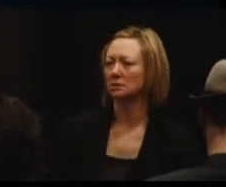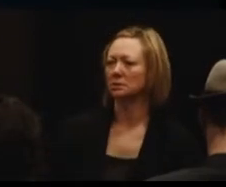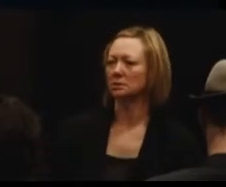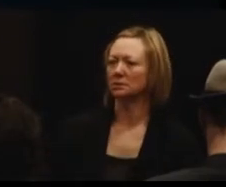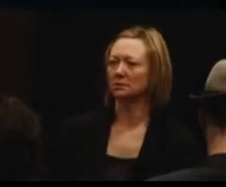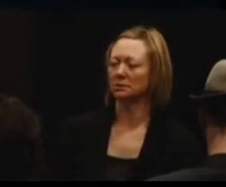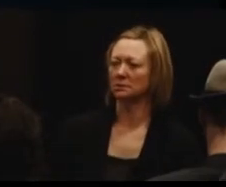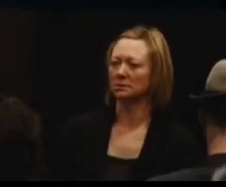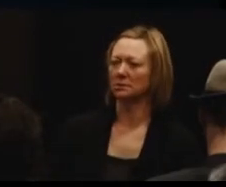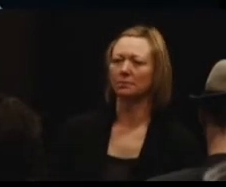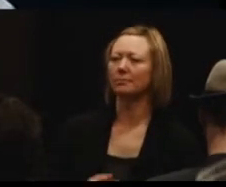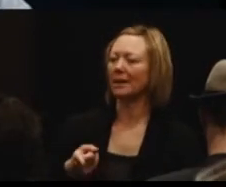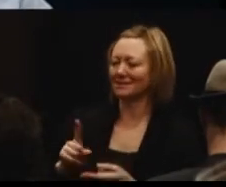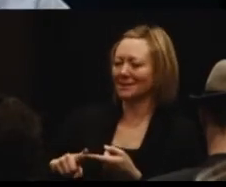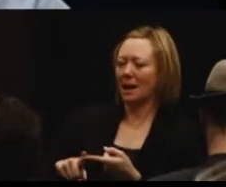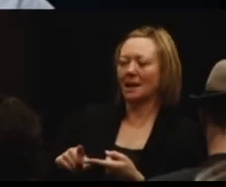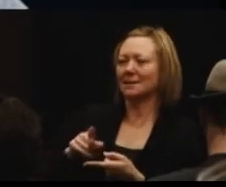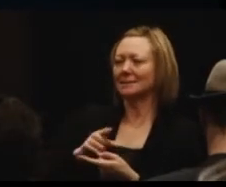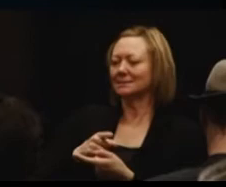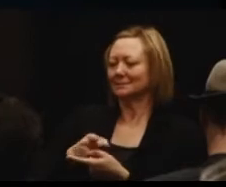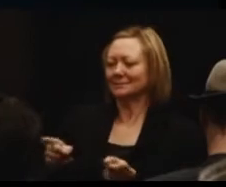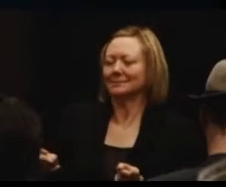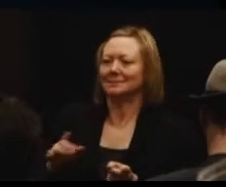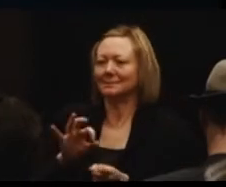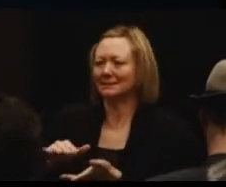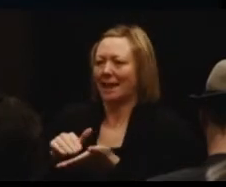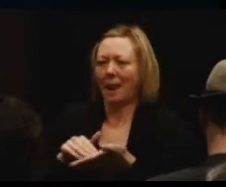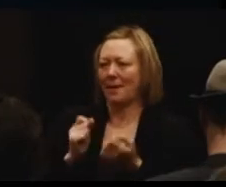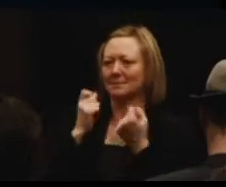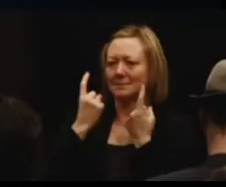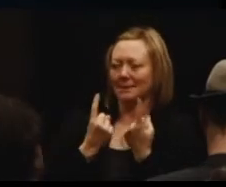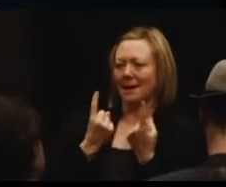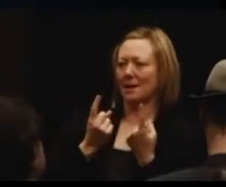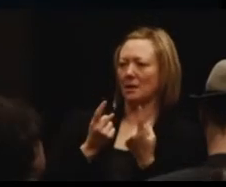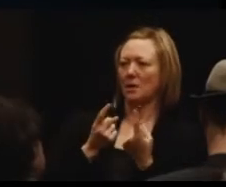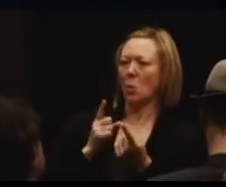than what companies would like us to buy.